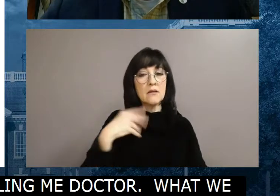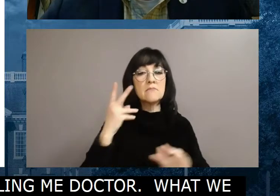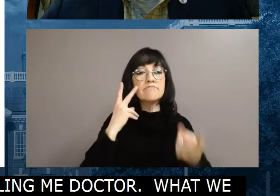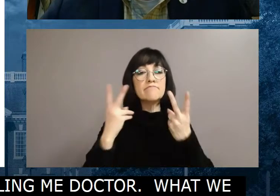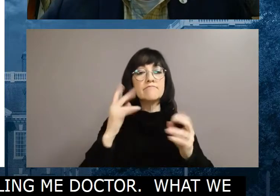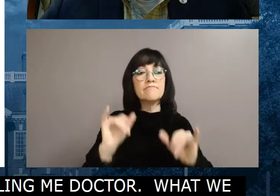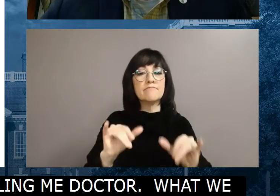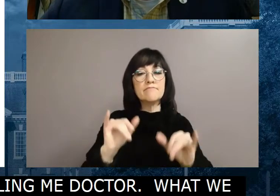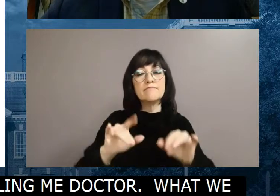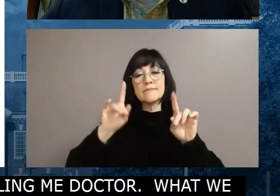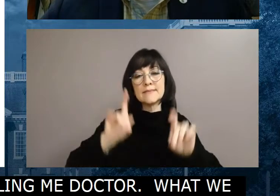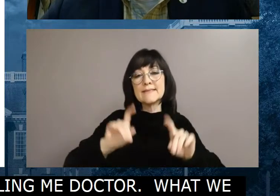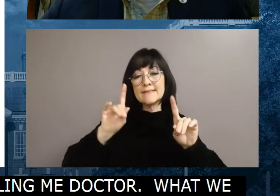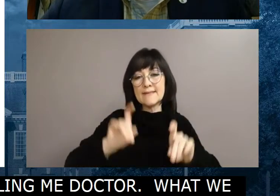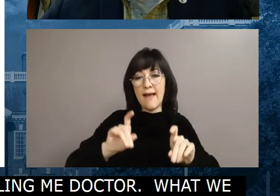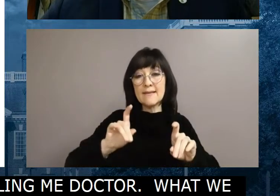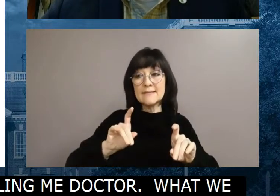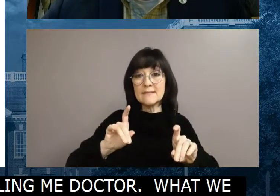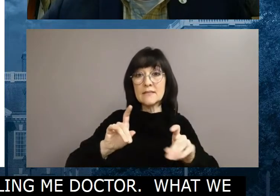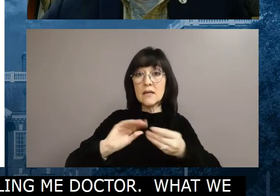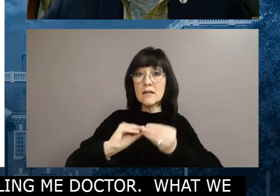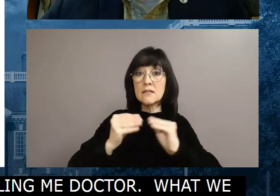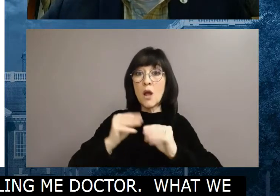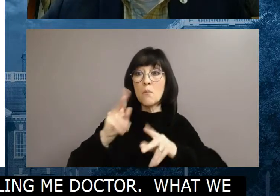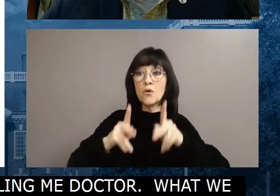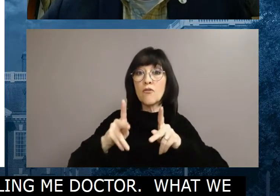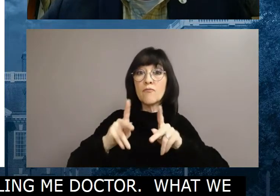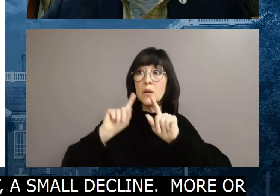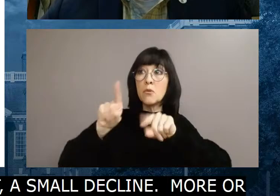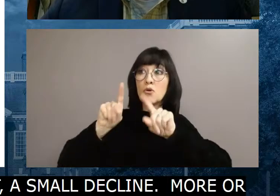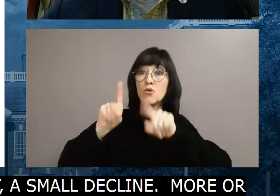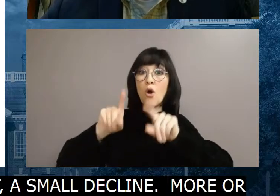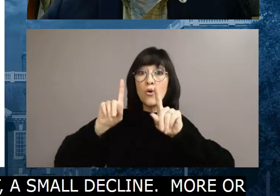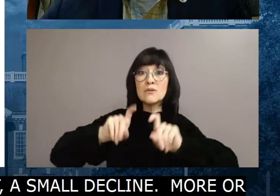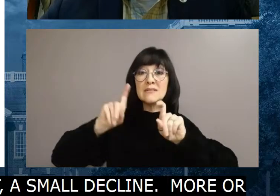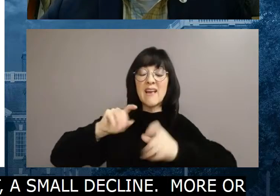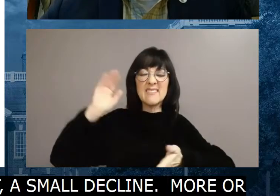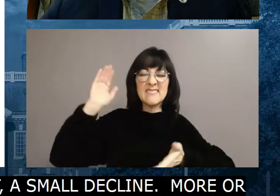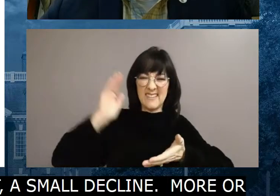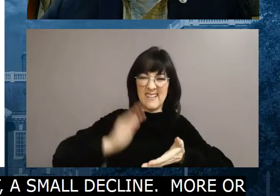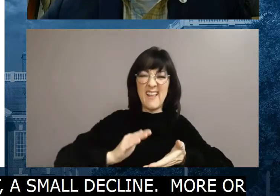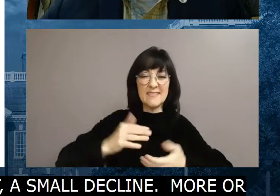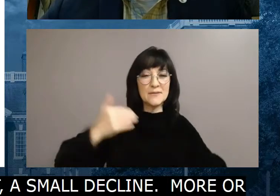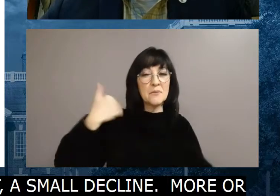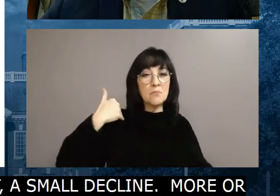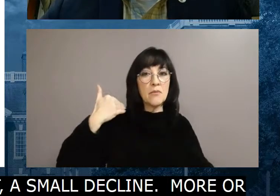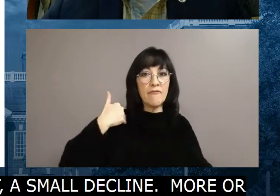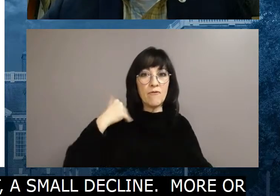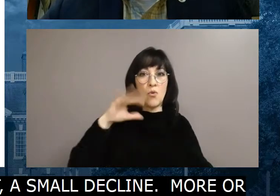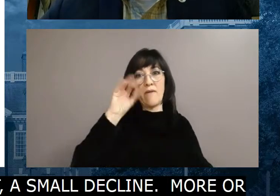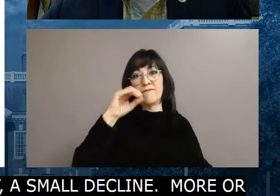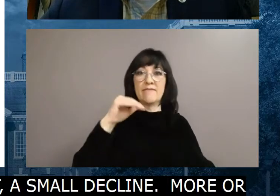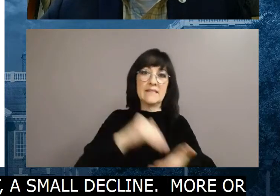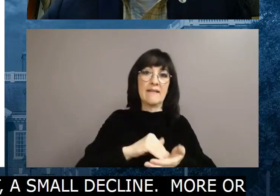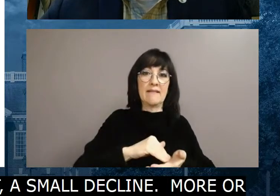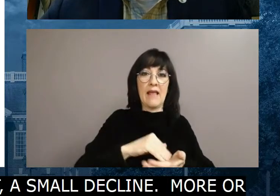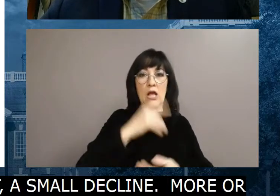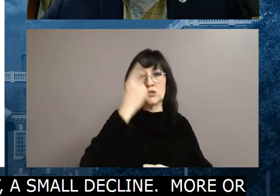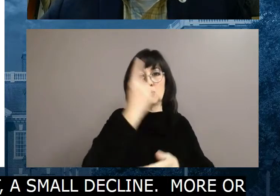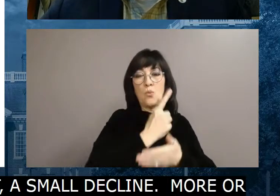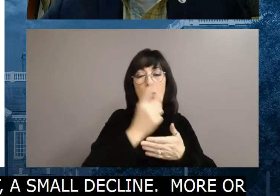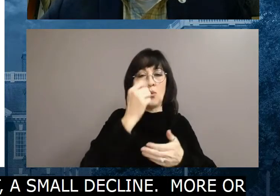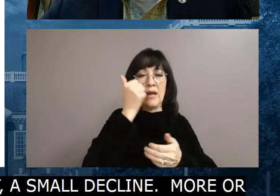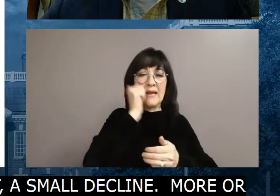the the highlighted weeks of 50,000 plus that we were doing back around the holidays, but it's not just here, it's around the country,